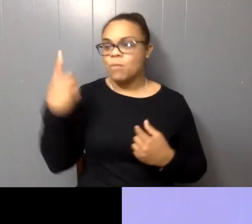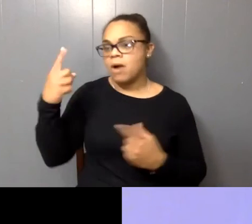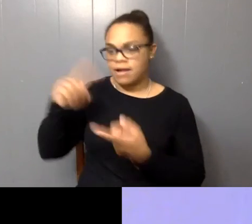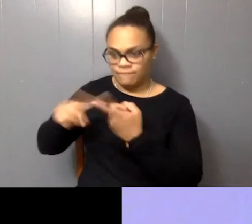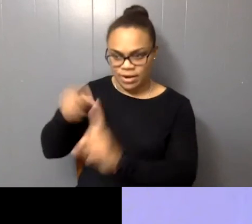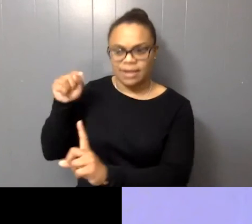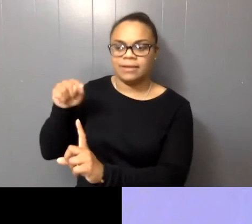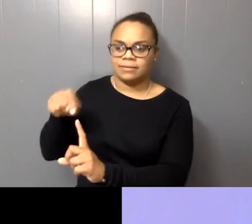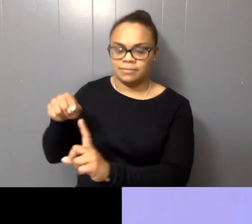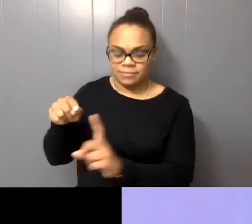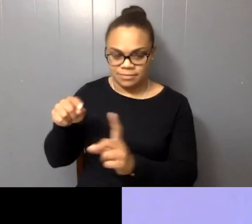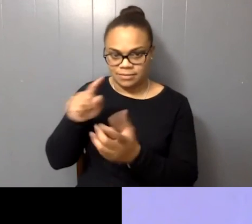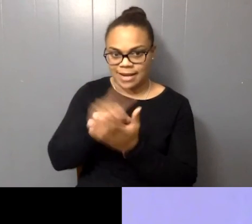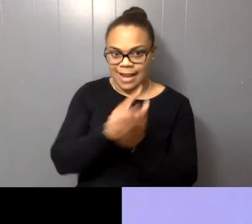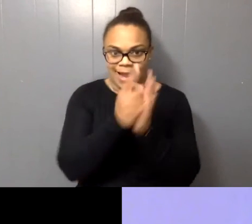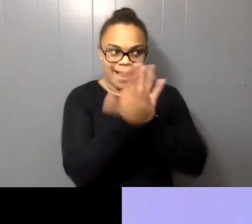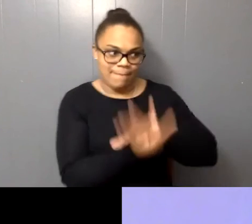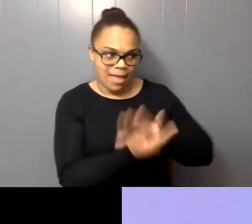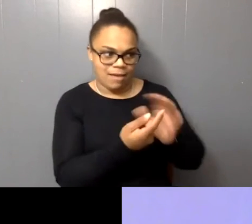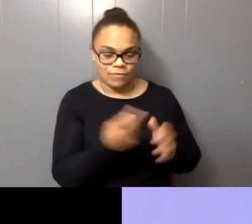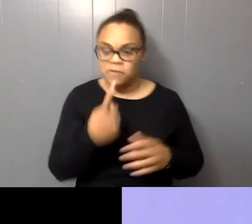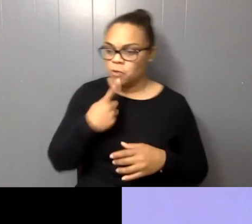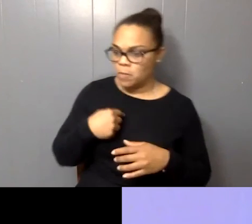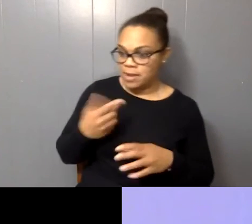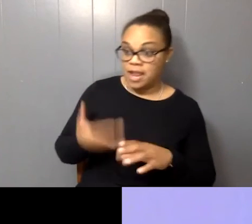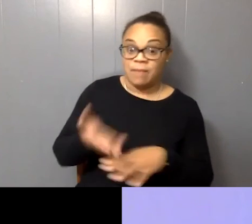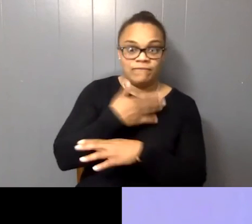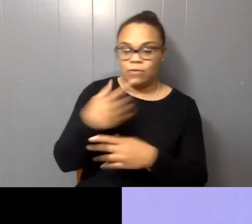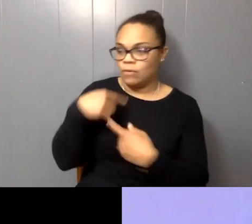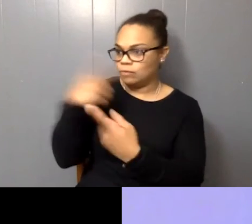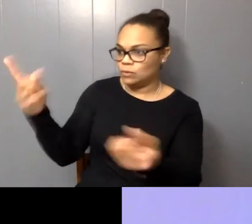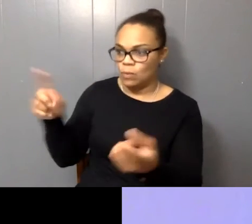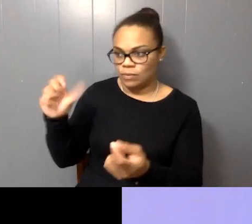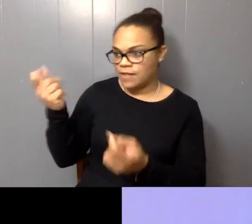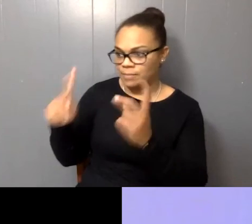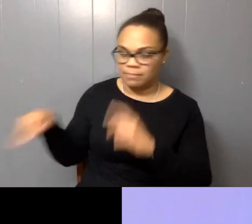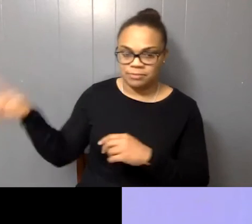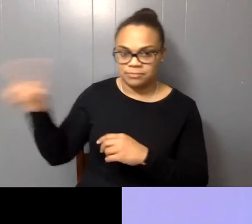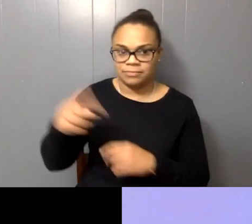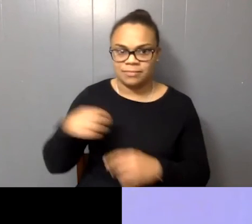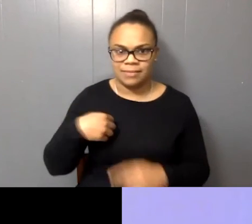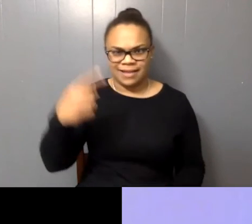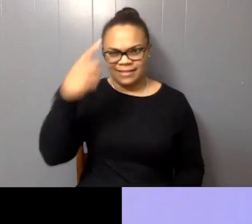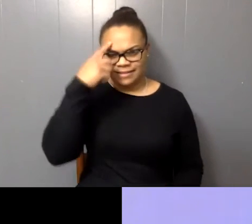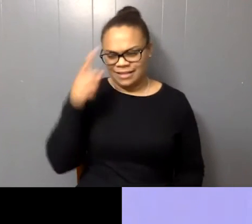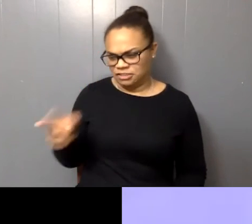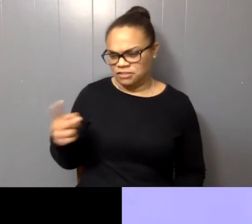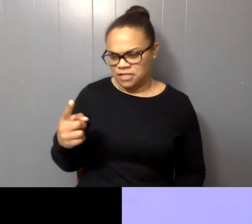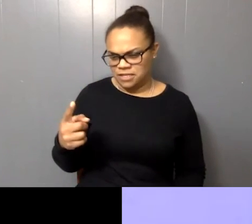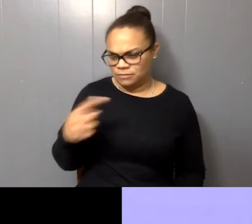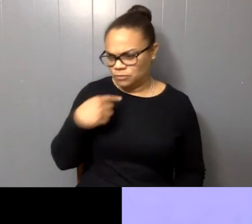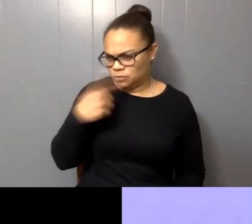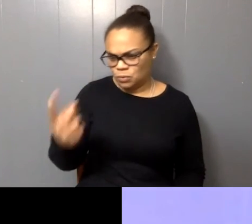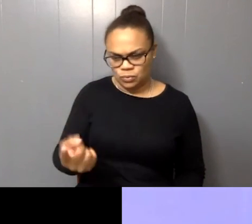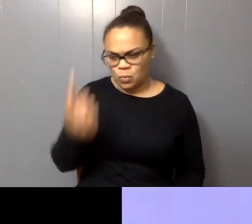came out to me before anyone else. I think she came out to like one person at a summer camp, but